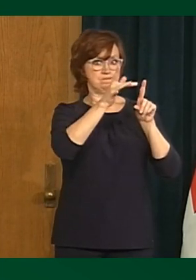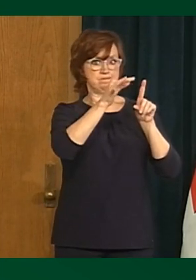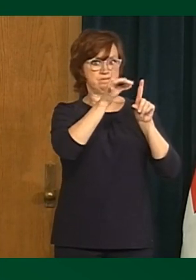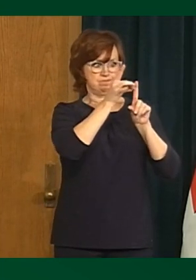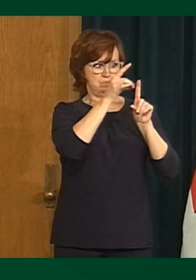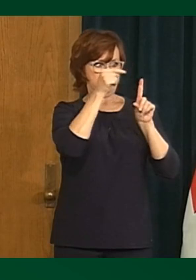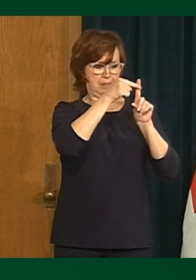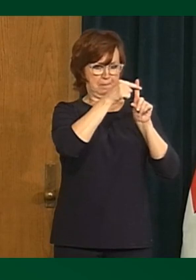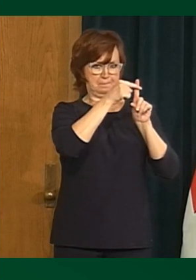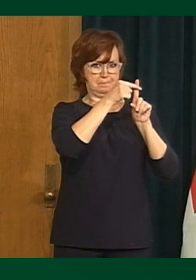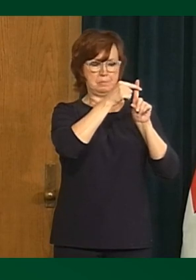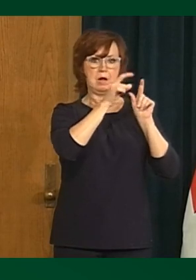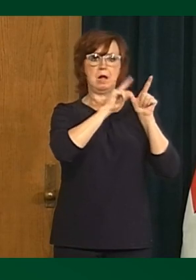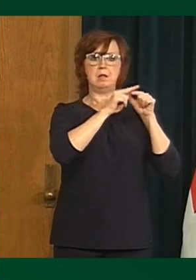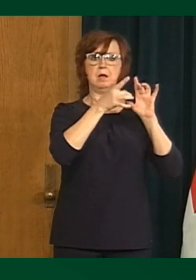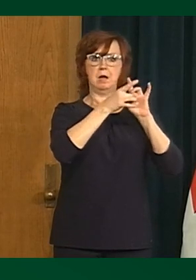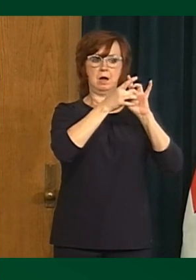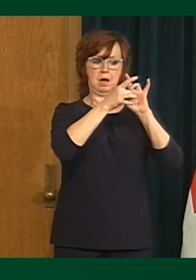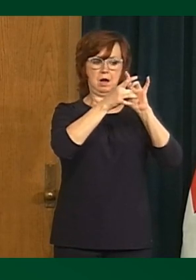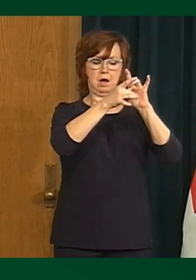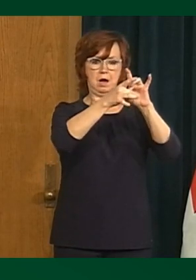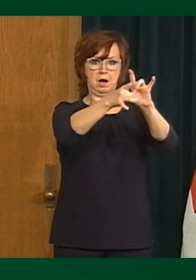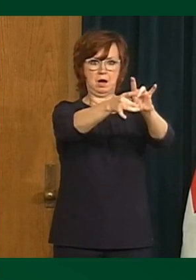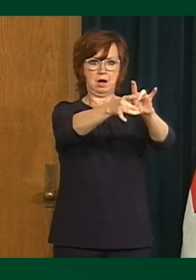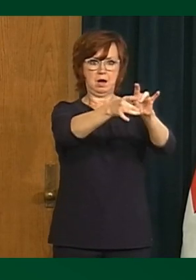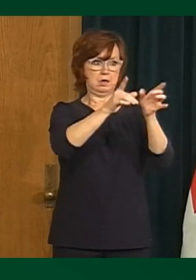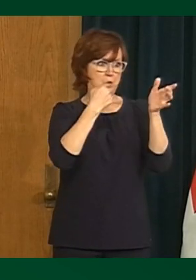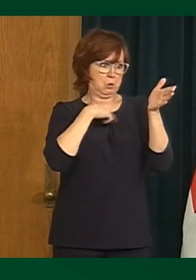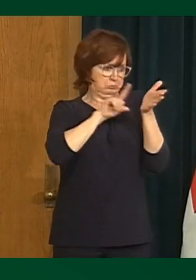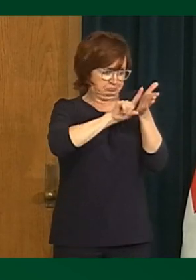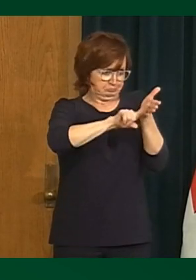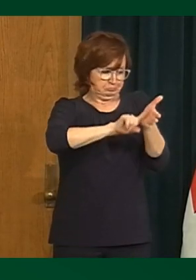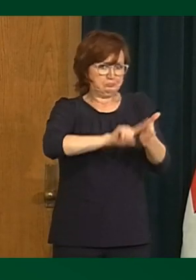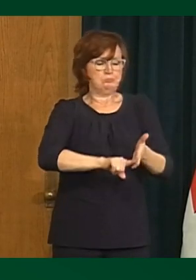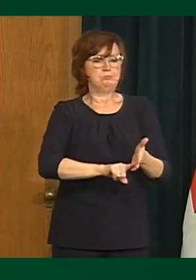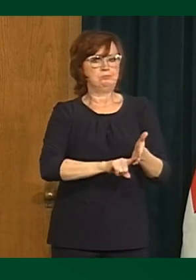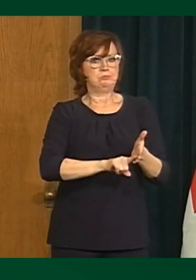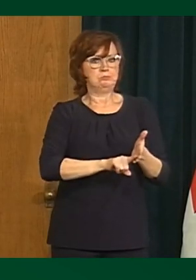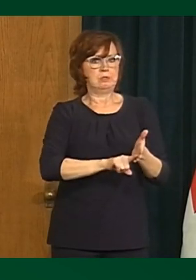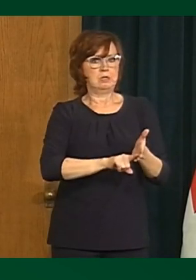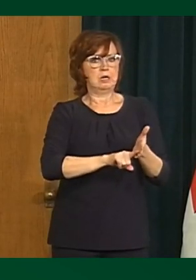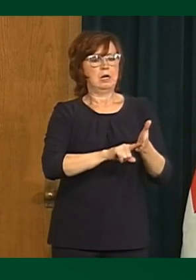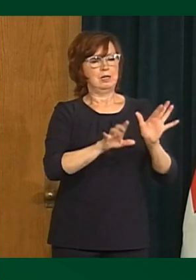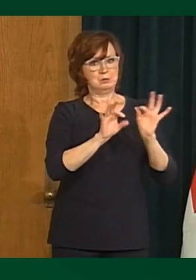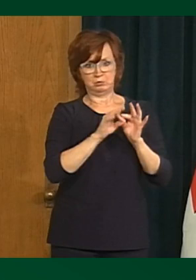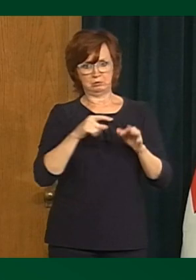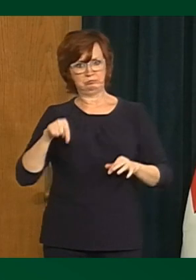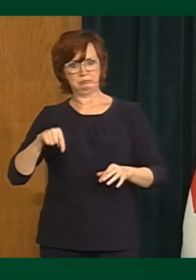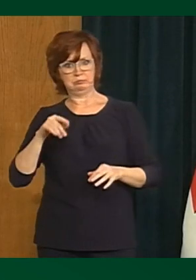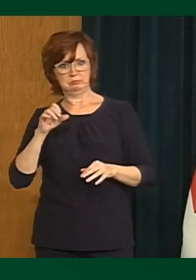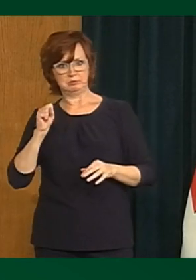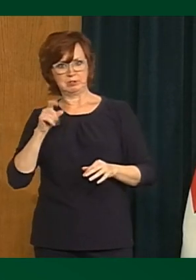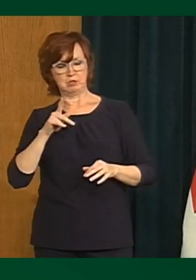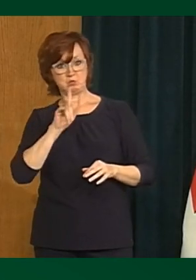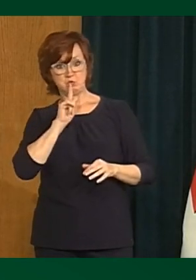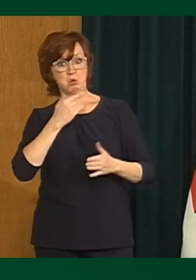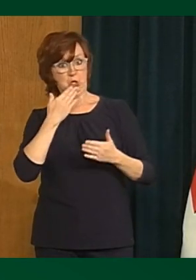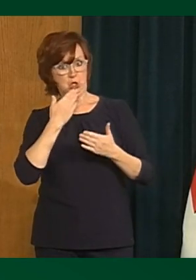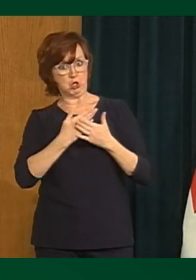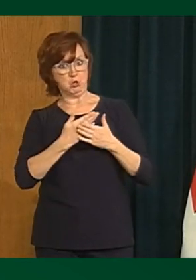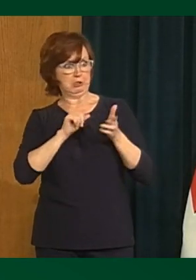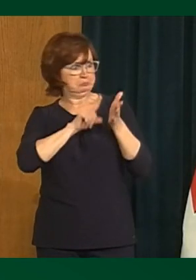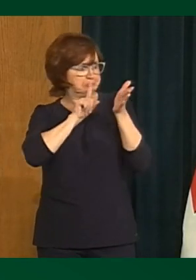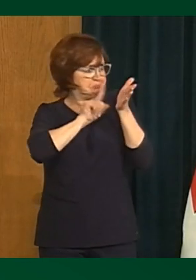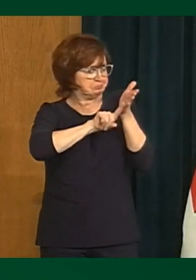identifying the people that ultimately test positive with COVID-19, but identifying the people they've been in contact with